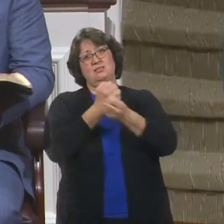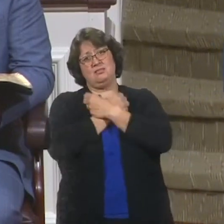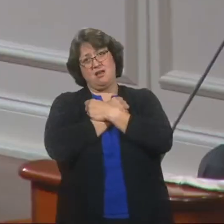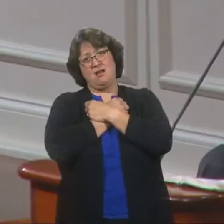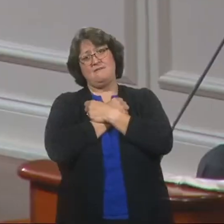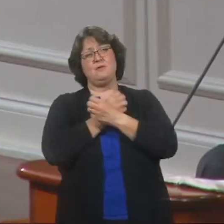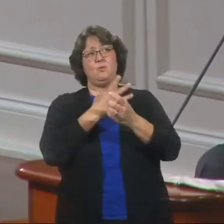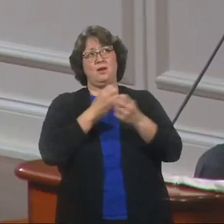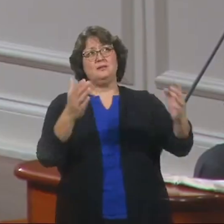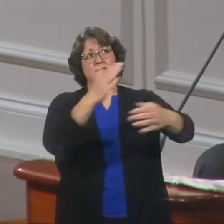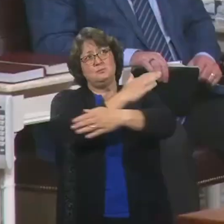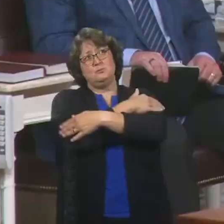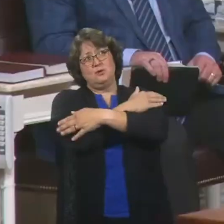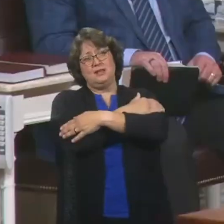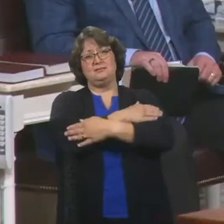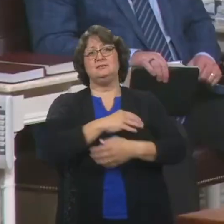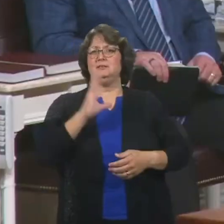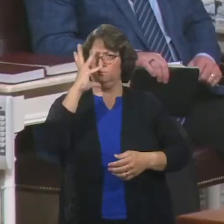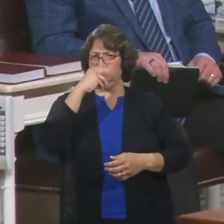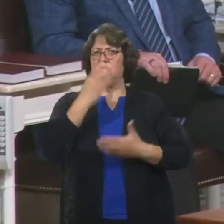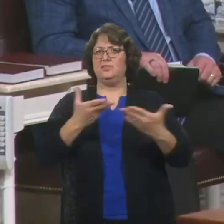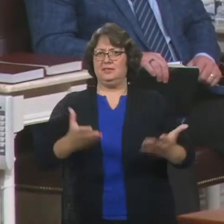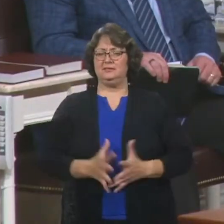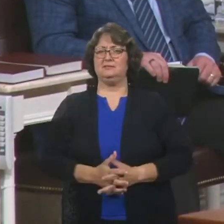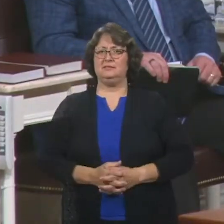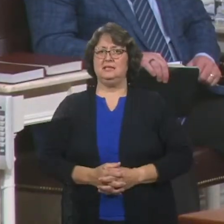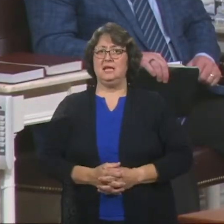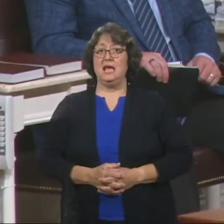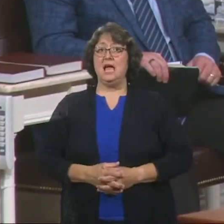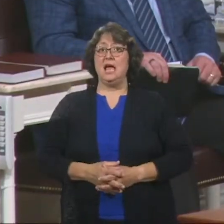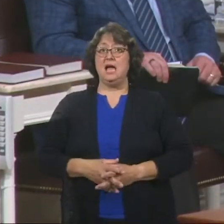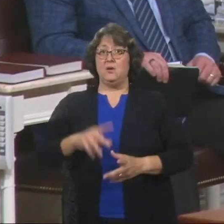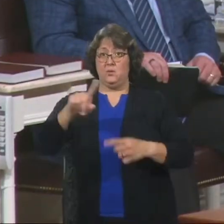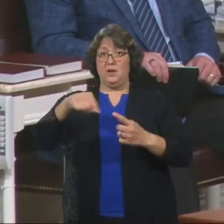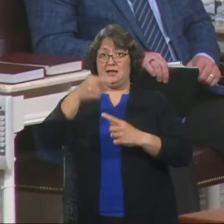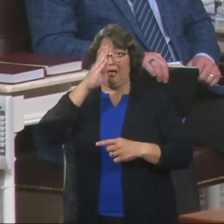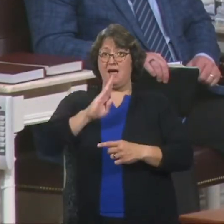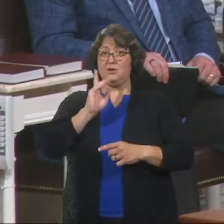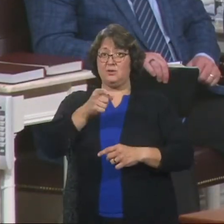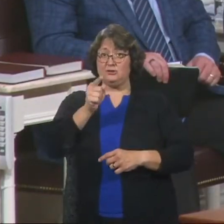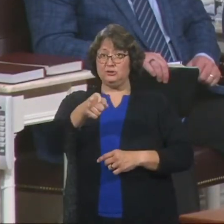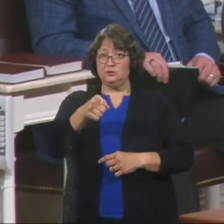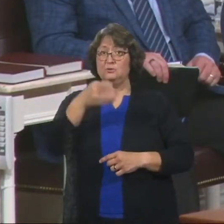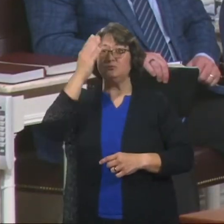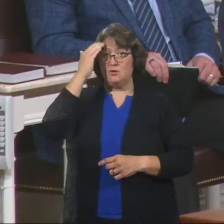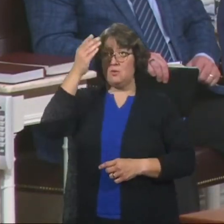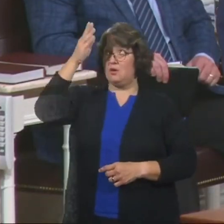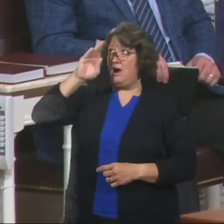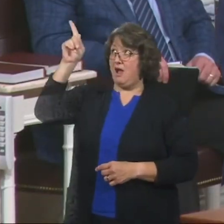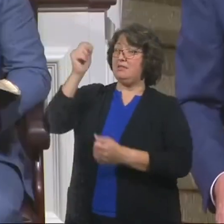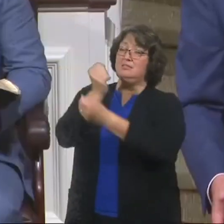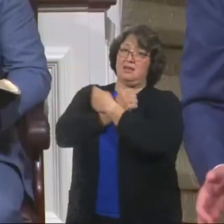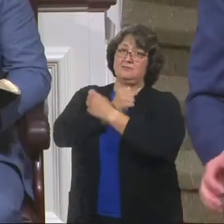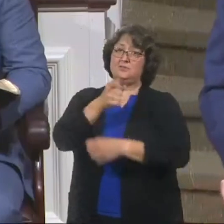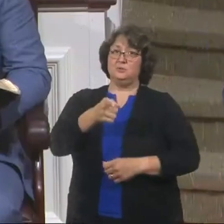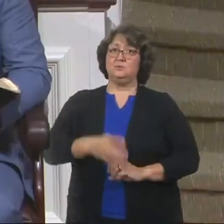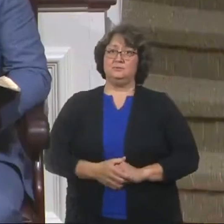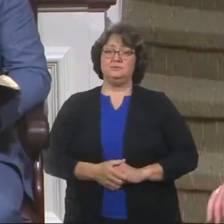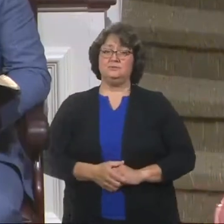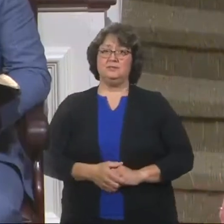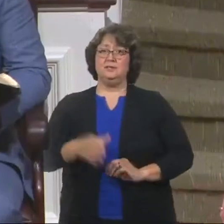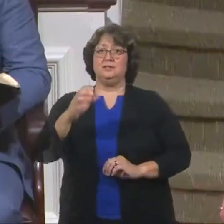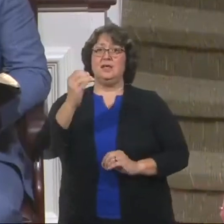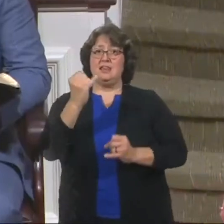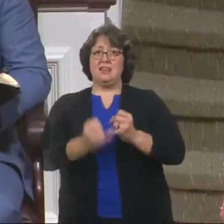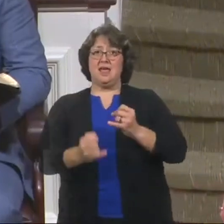want to see embraced. It's a beautiful thing. And he said, whenever God corrects you, know he loves you. He loves you. Then look at the last